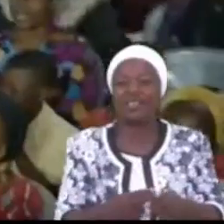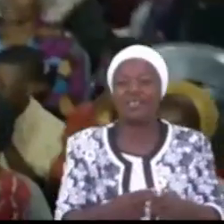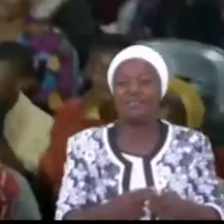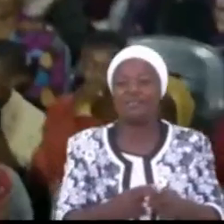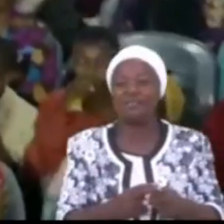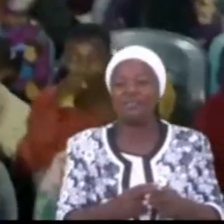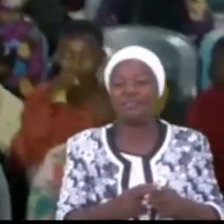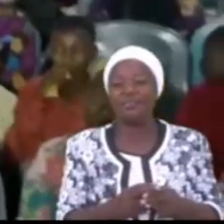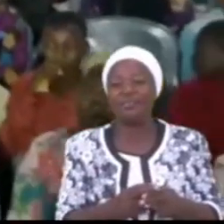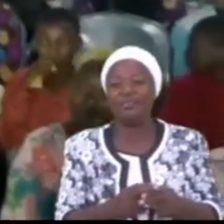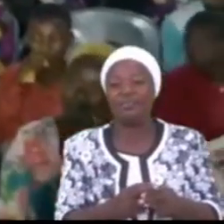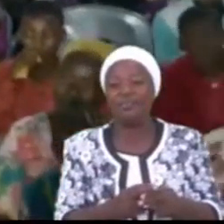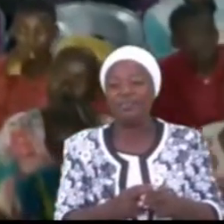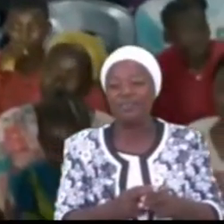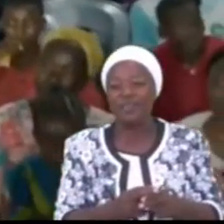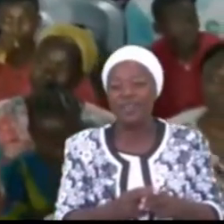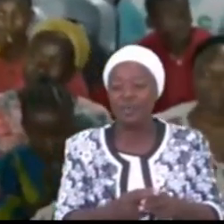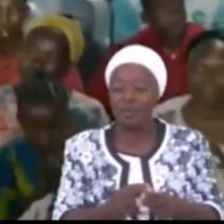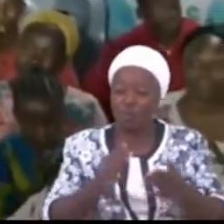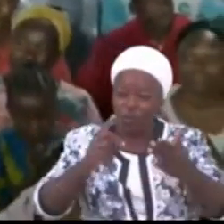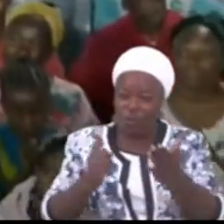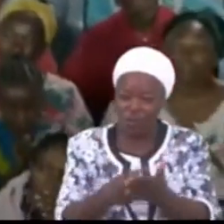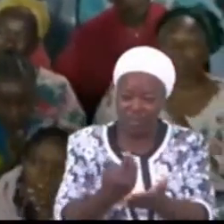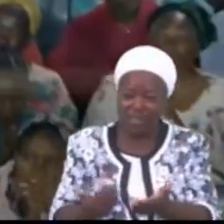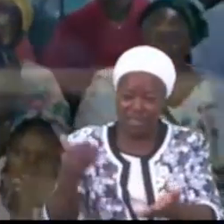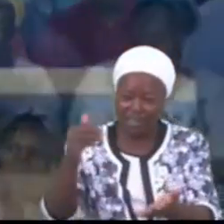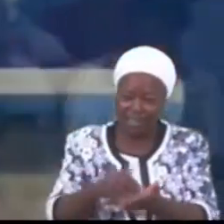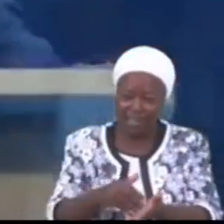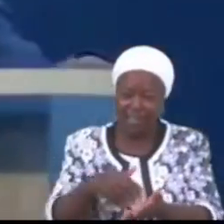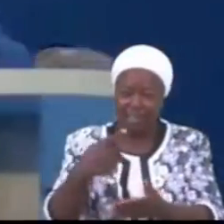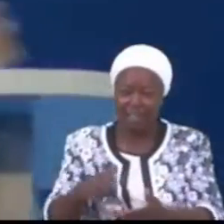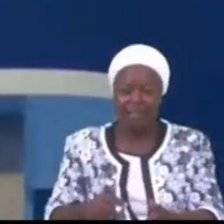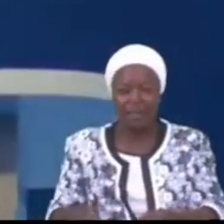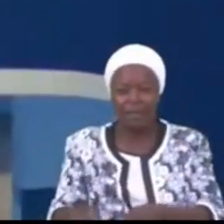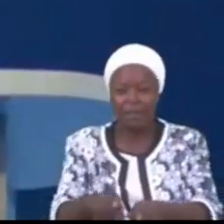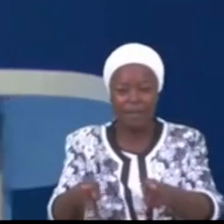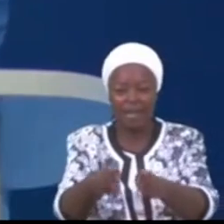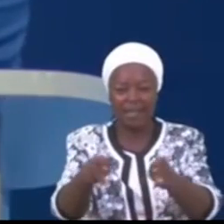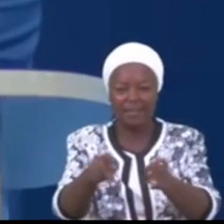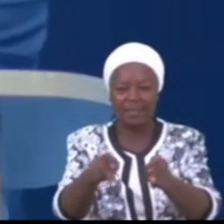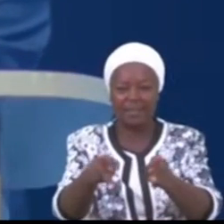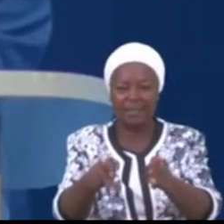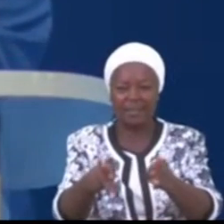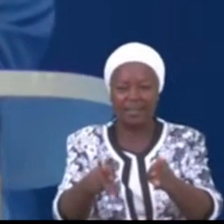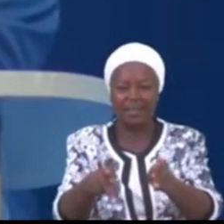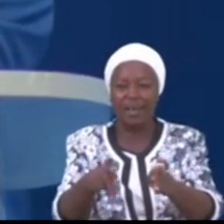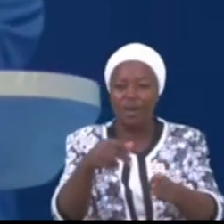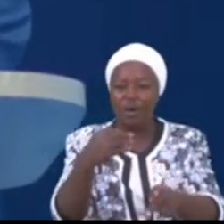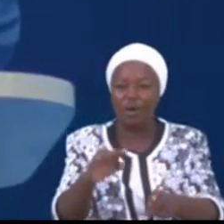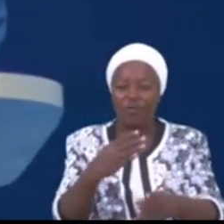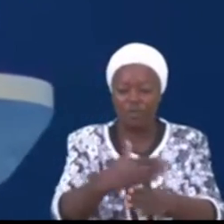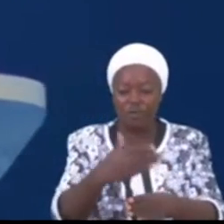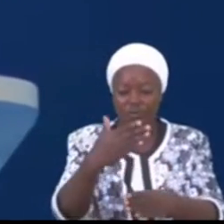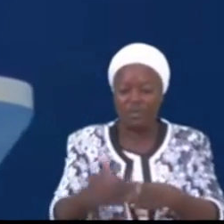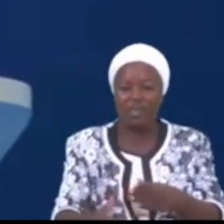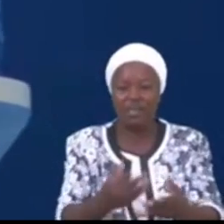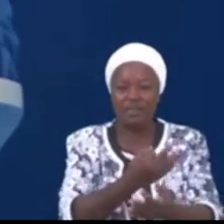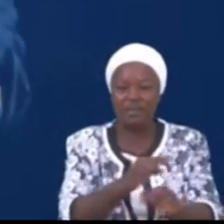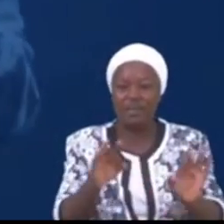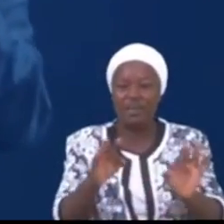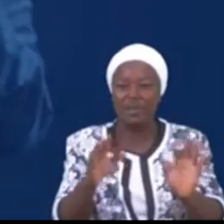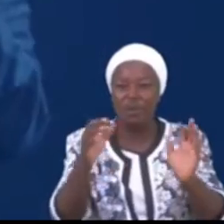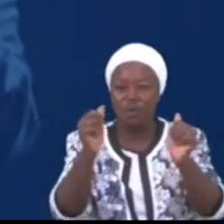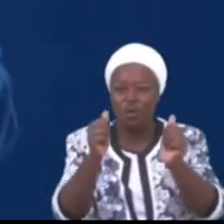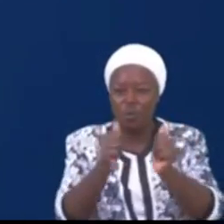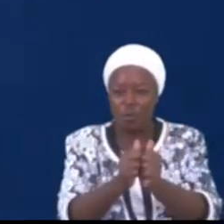name. Once again, the path of total emancipation